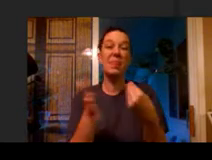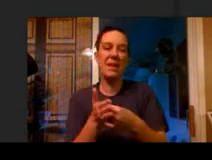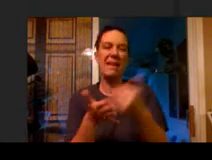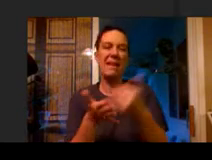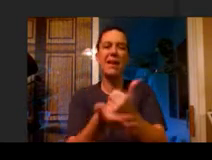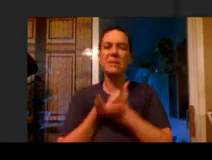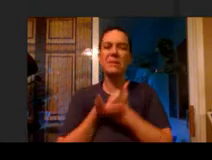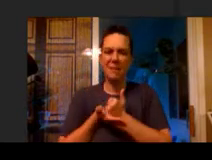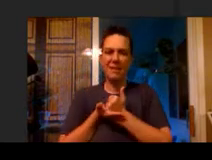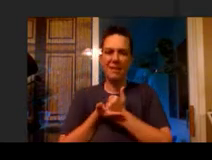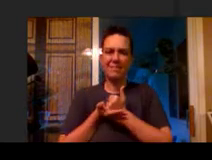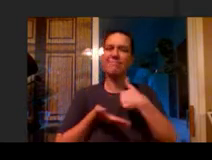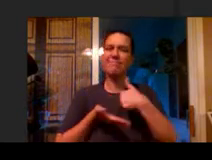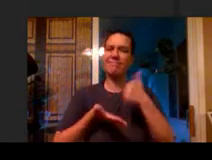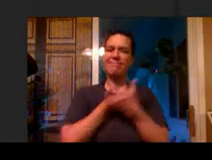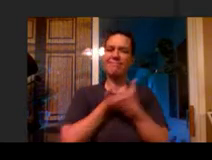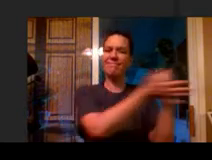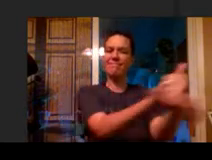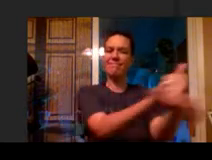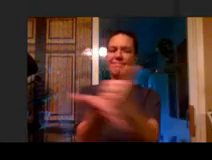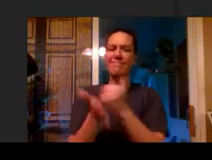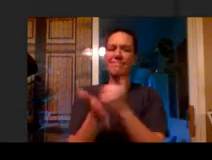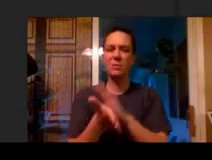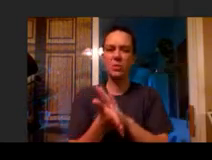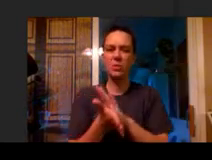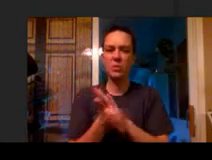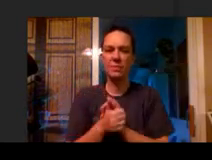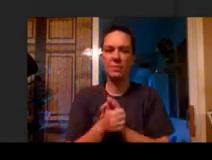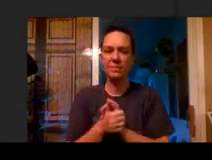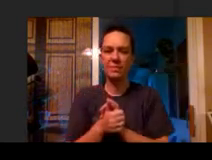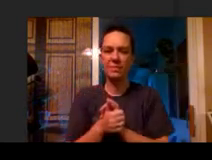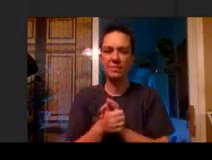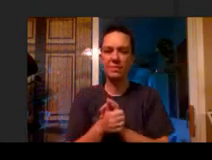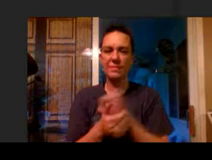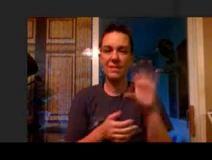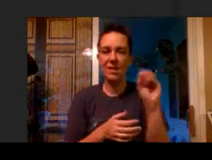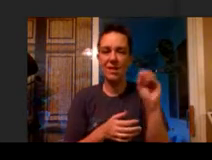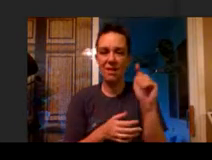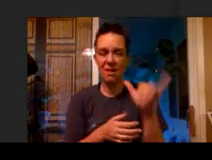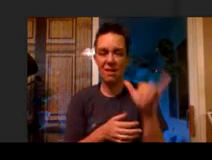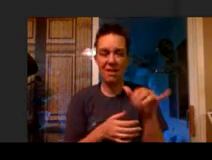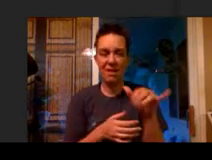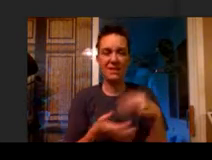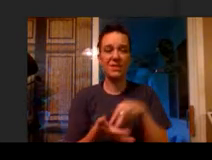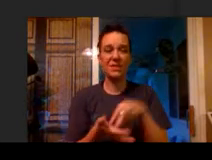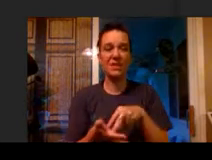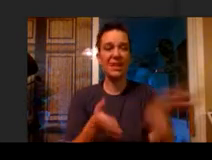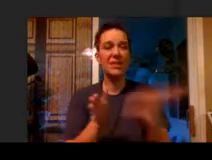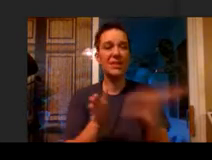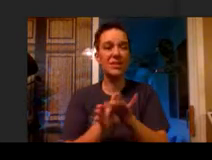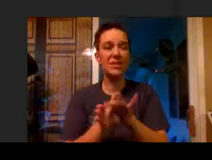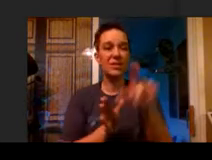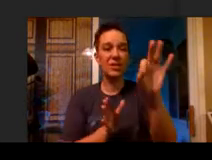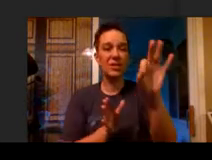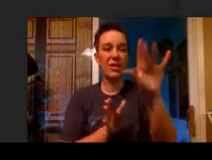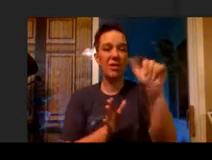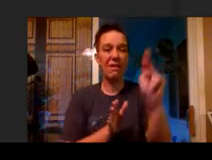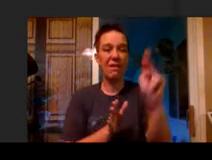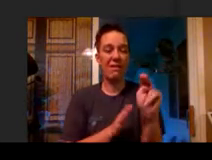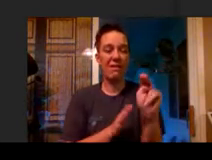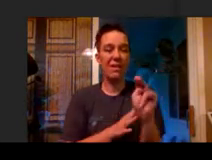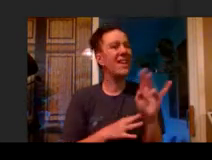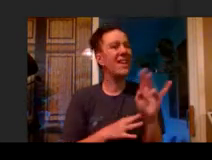school. Scotty stepped up and selected a flan. Scotty, said Holly, don't. That money's just going to go